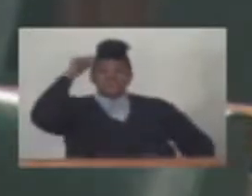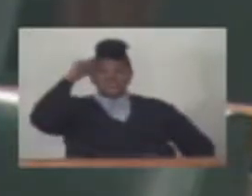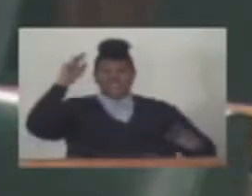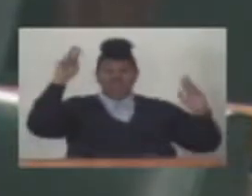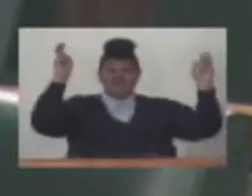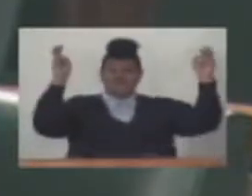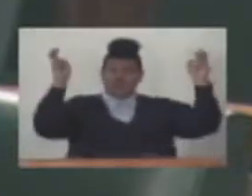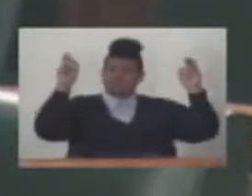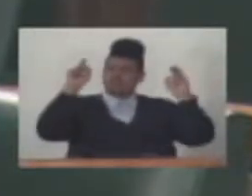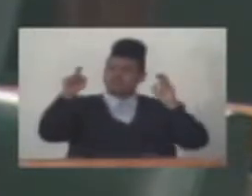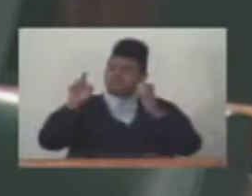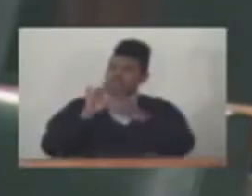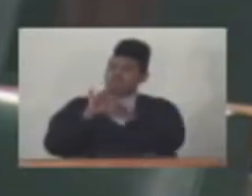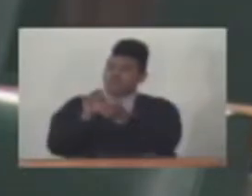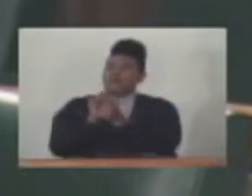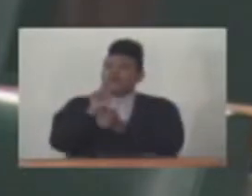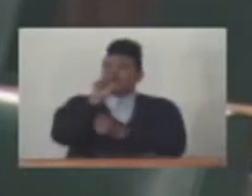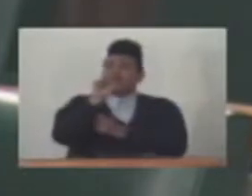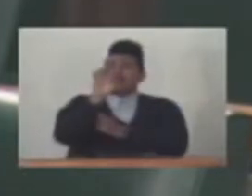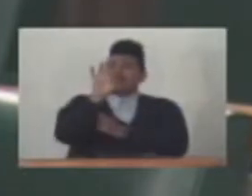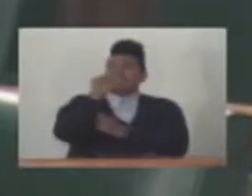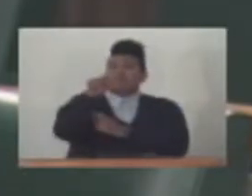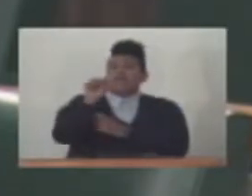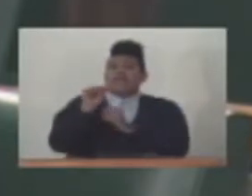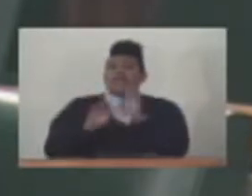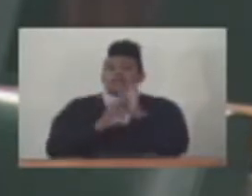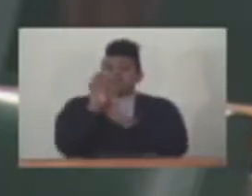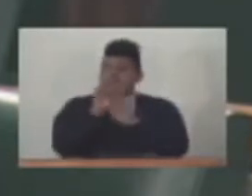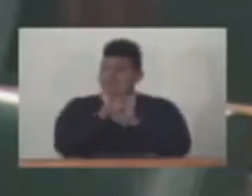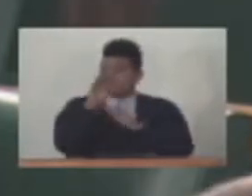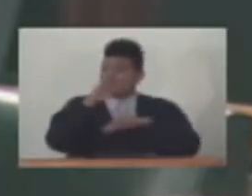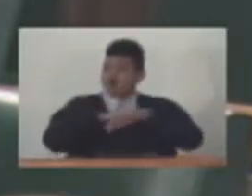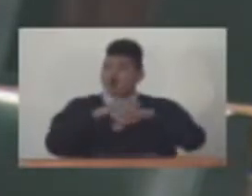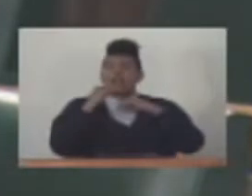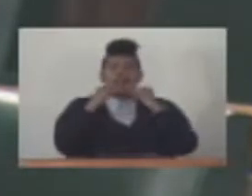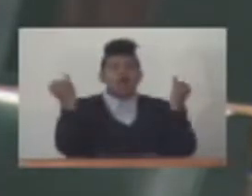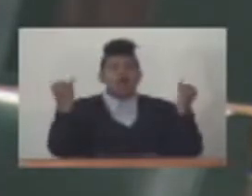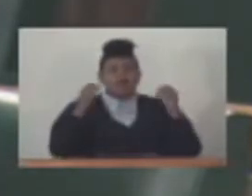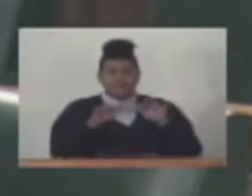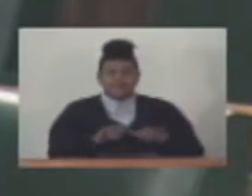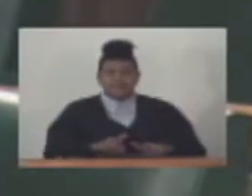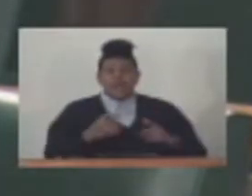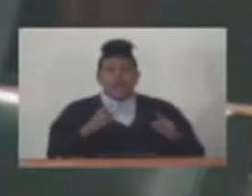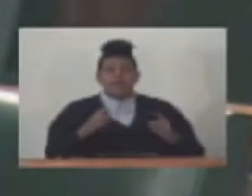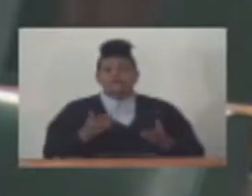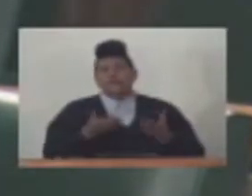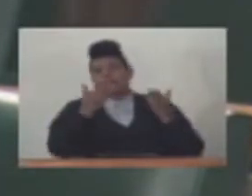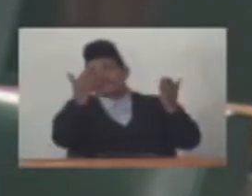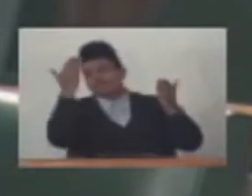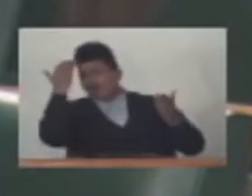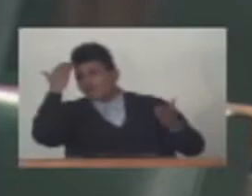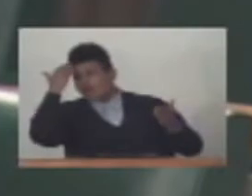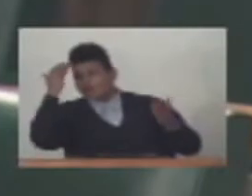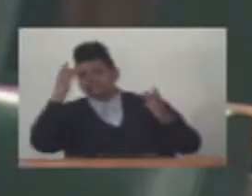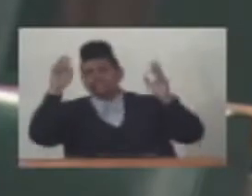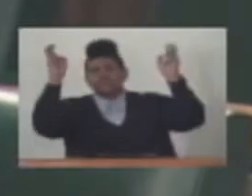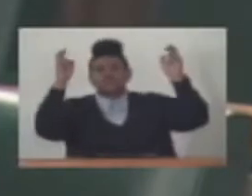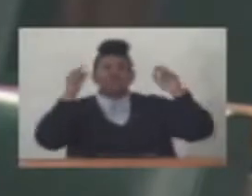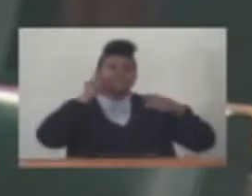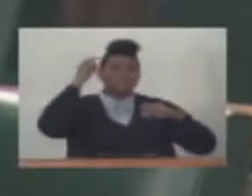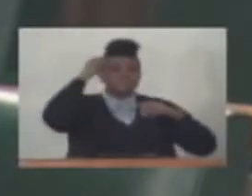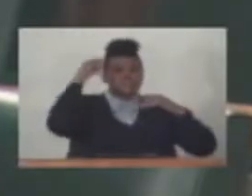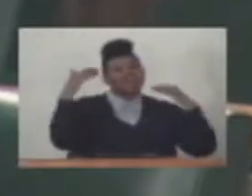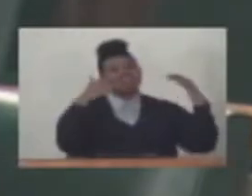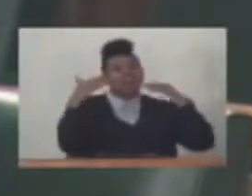with the UNFPA in the development of an online platform to raise awareness on the issue of gender-based